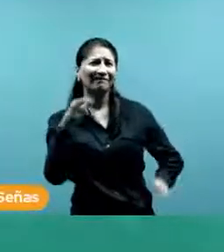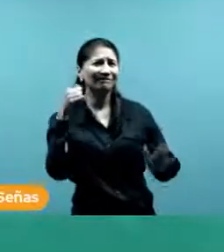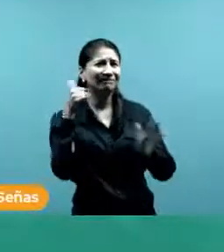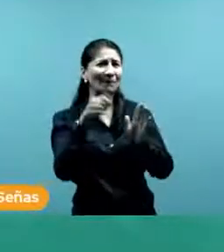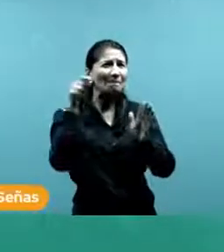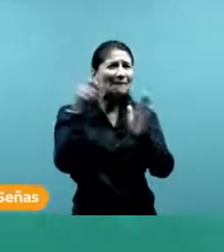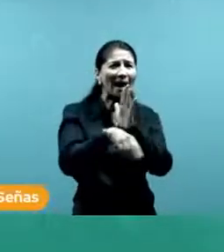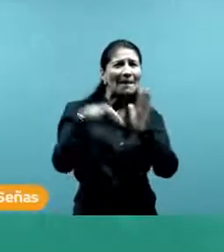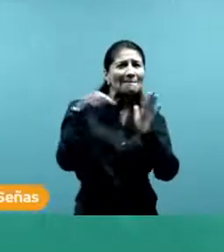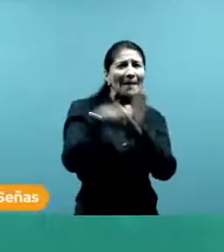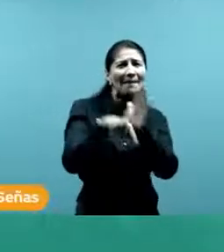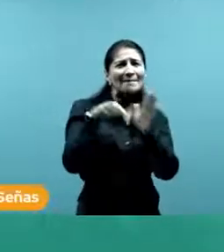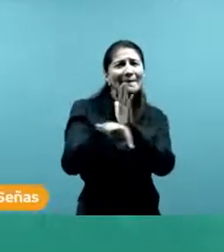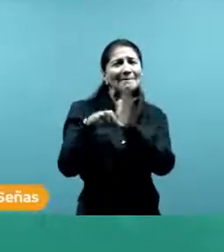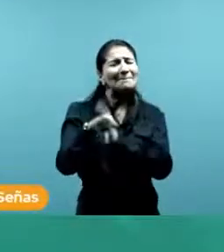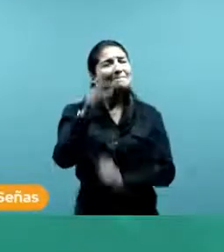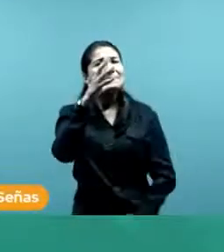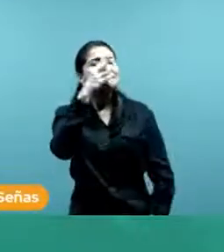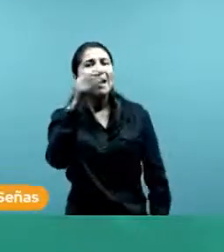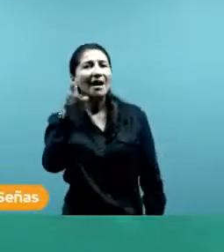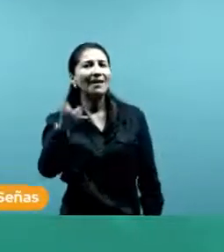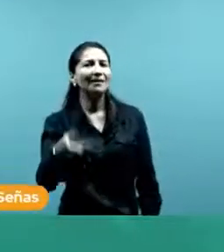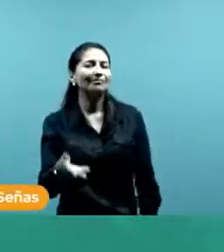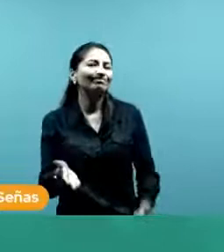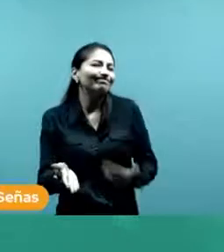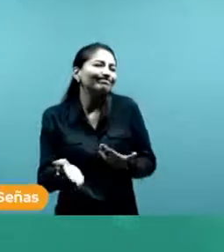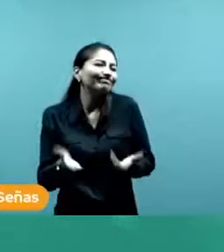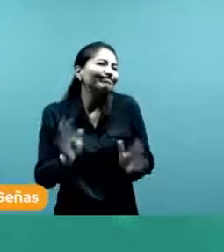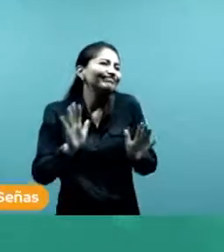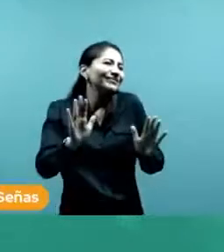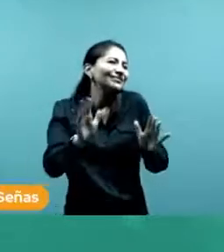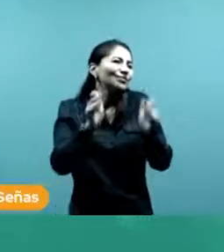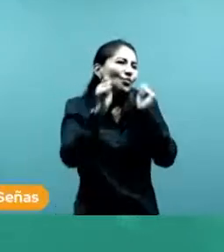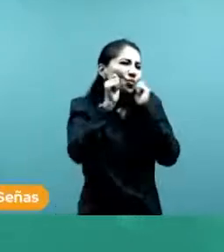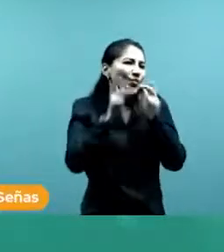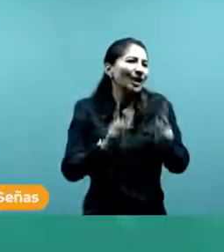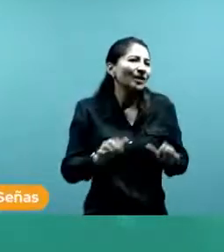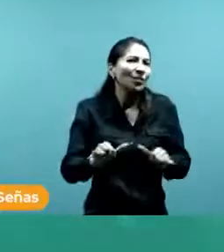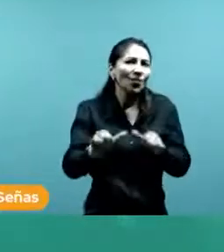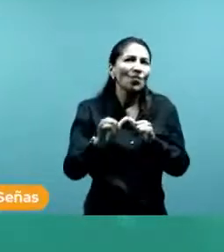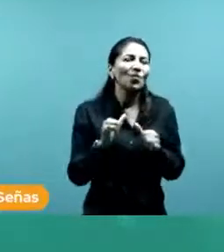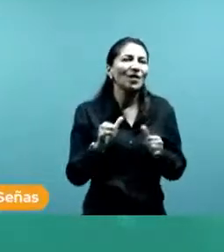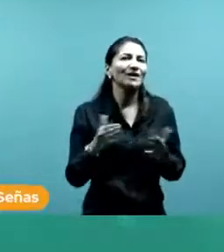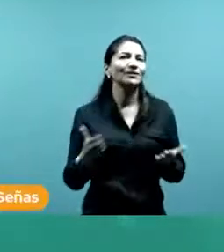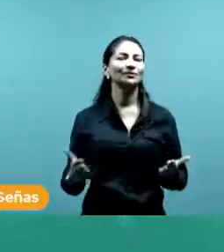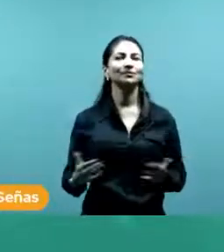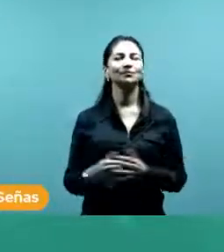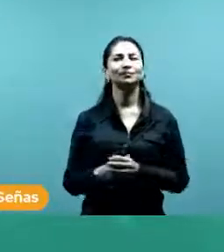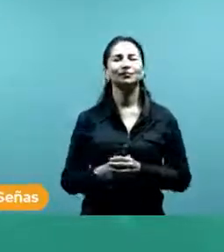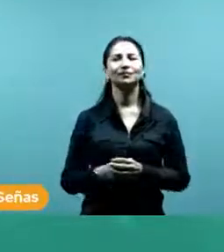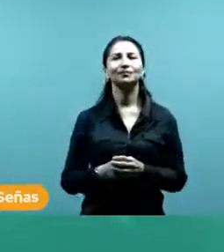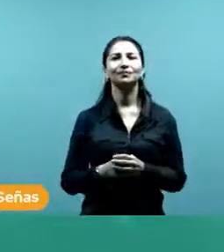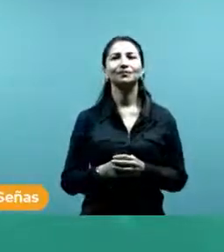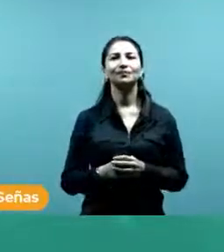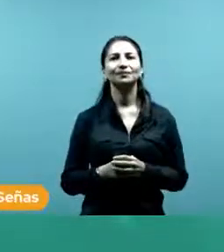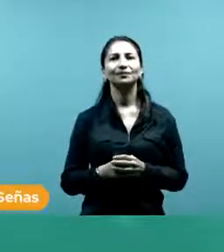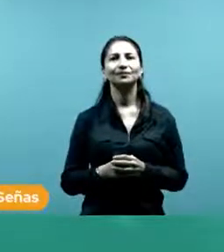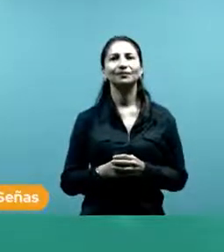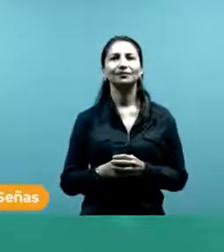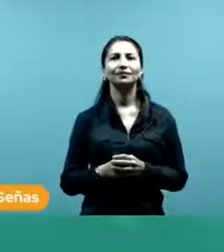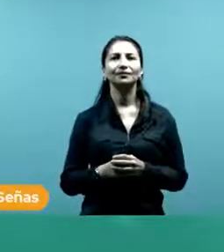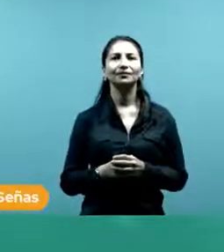Eran seres they humanos. Had dogs, they had children. Ellos tenían sus hijos, sus perros.